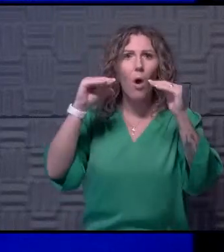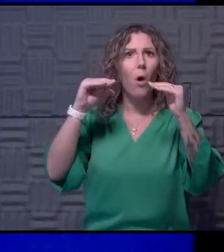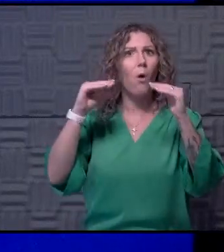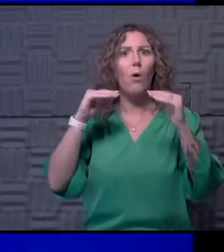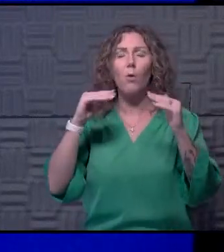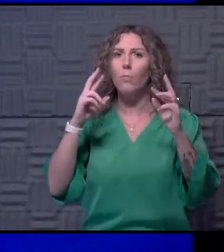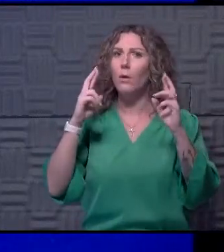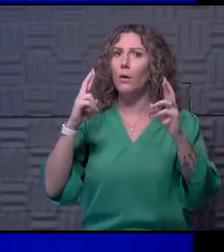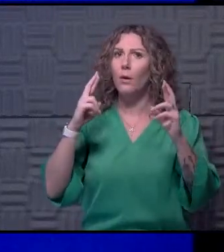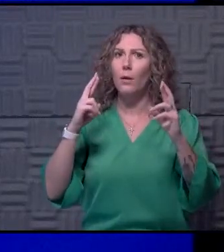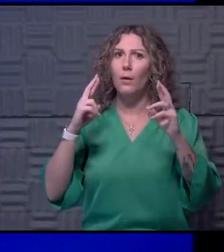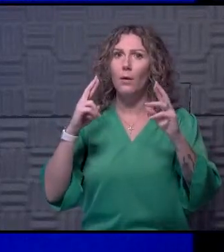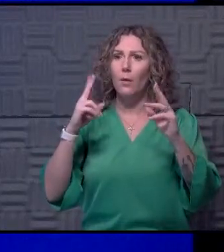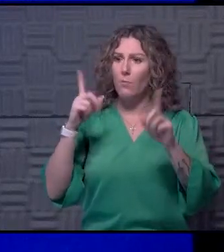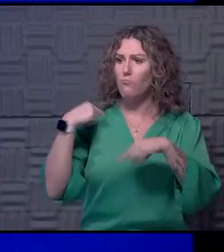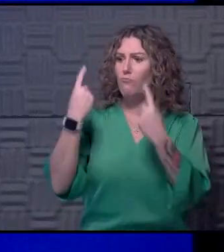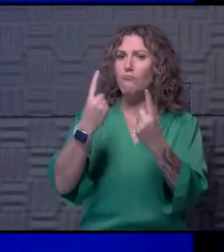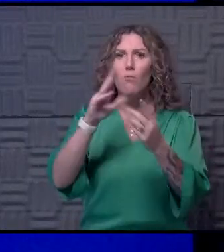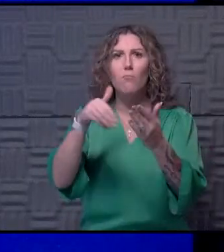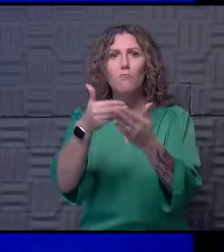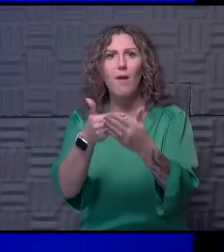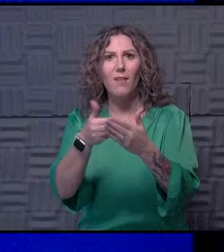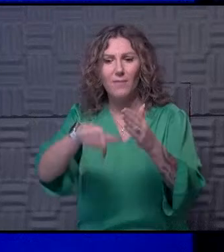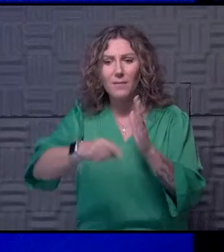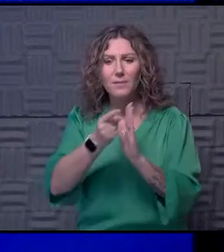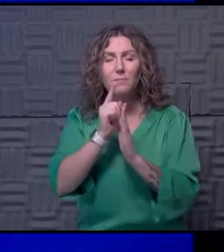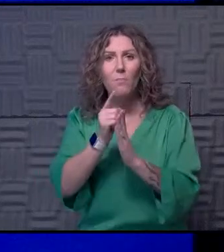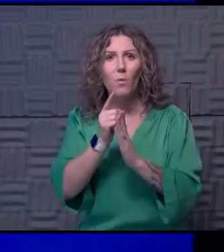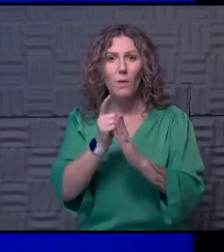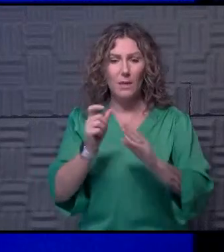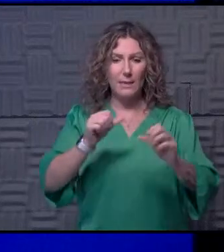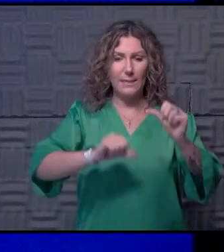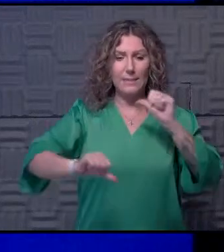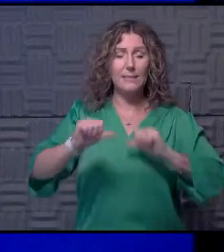here. We've had science to get us here.